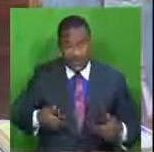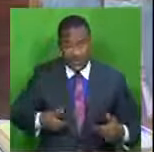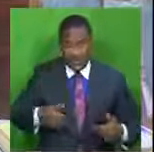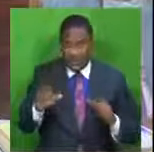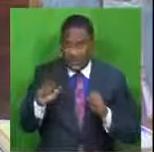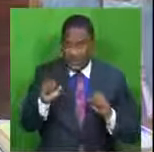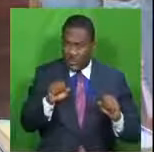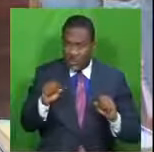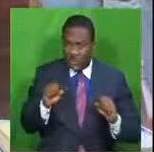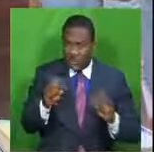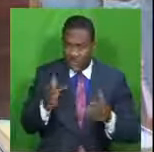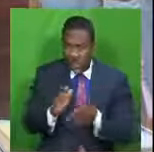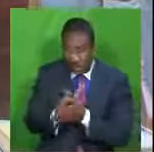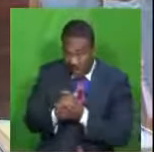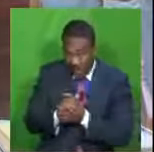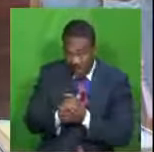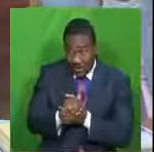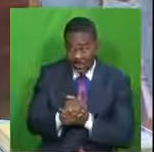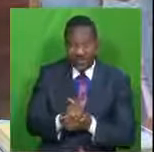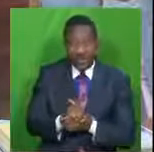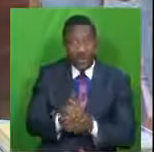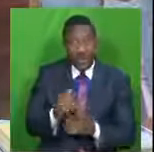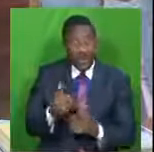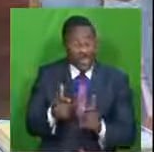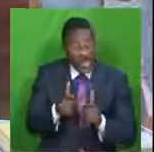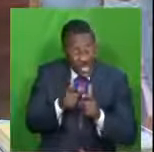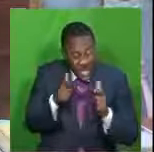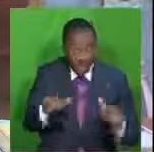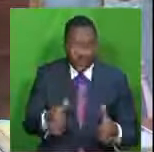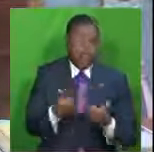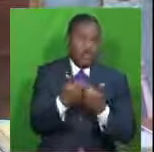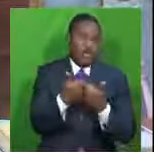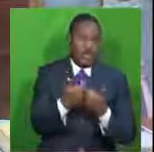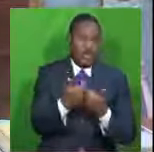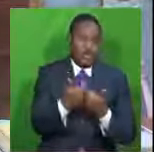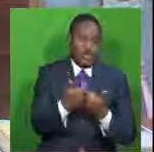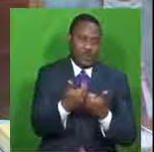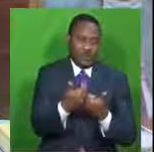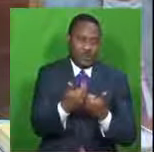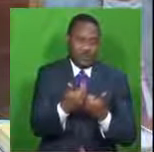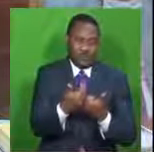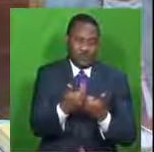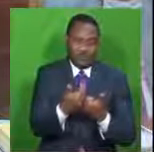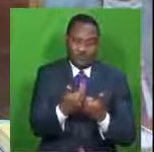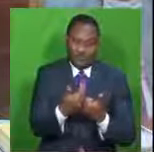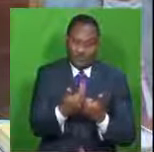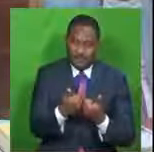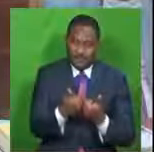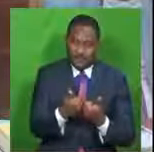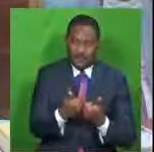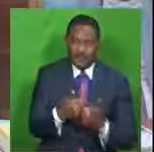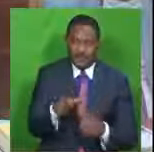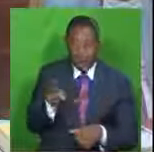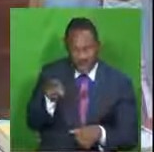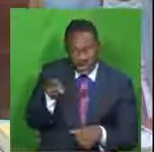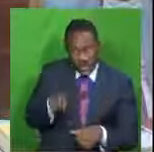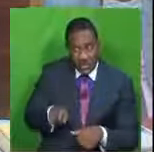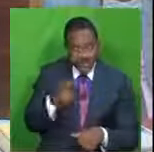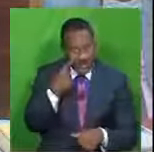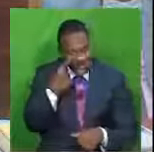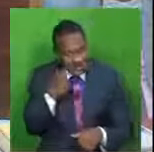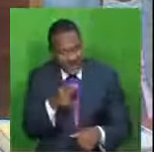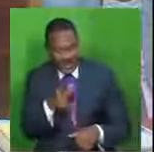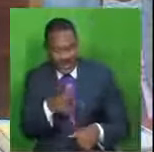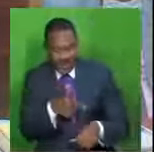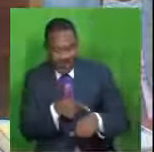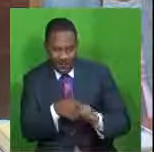whilst commending you, you have a challenge. And the challenge is to seek to revolutionize football